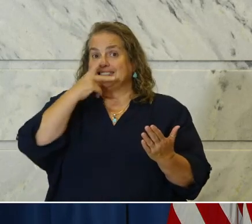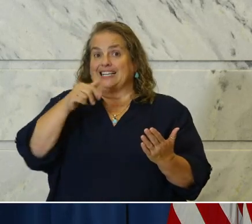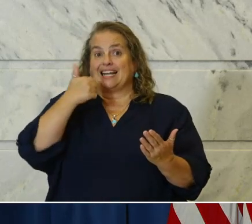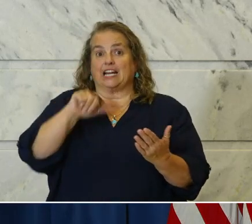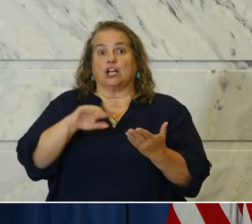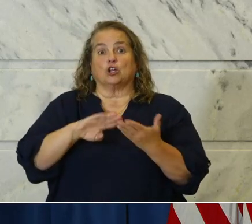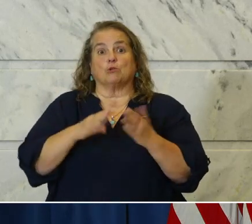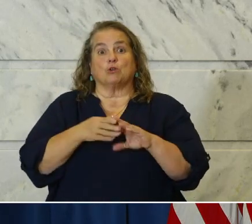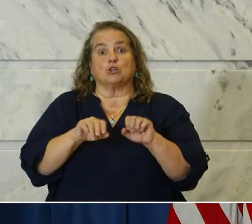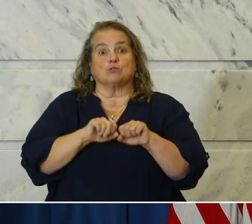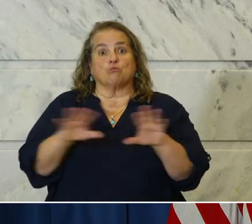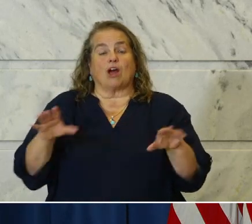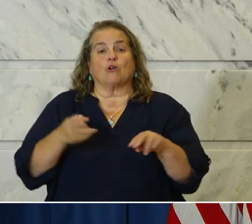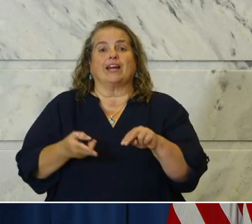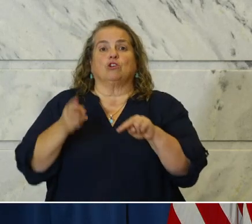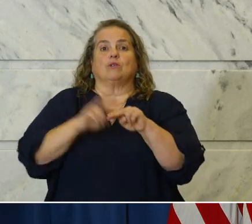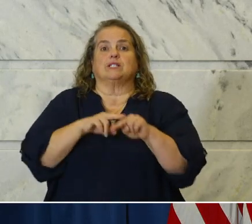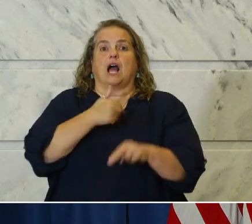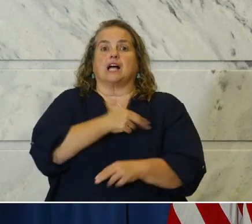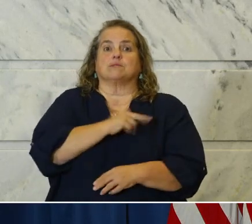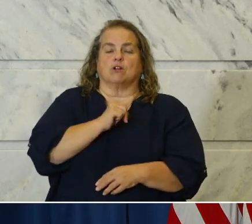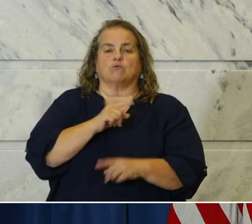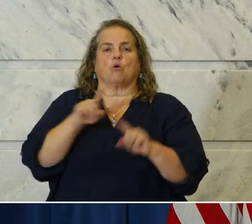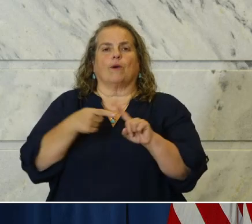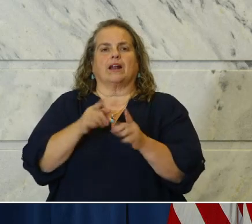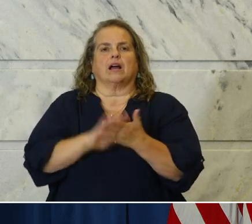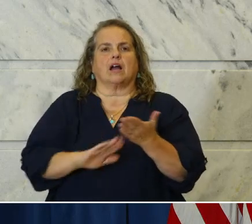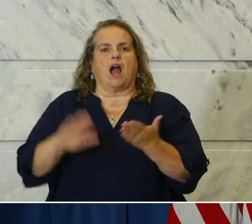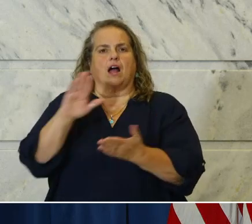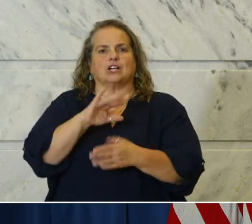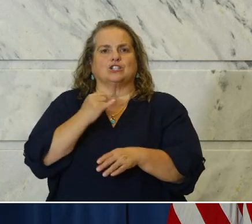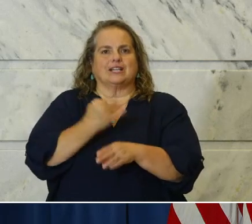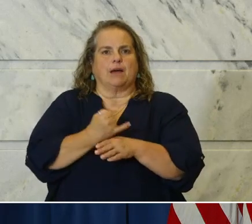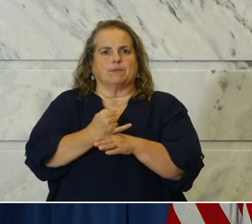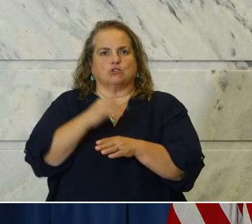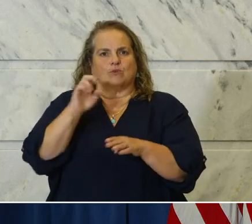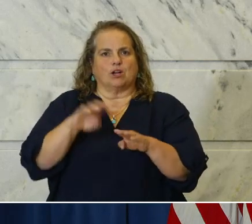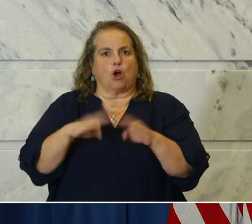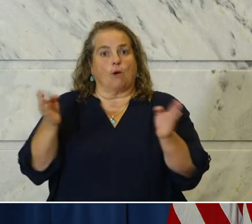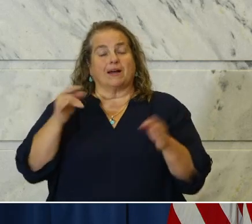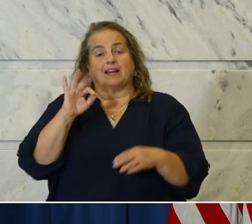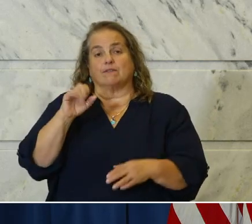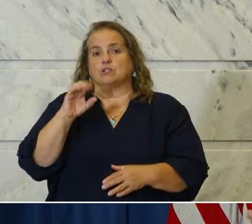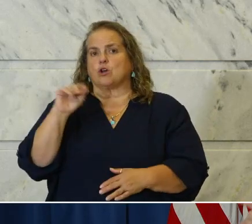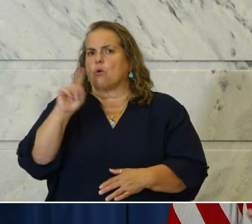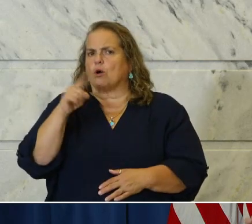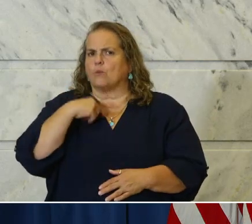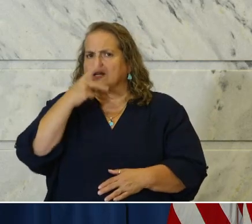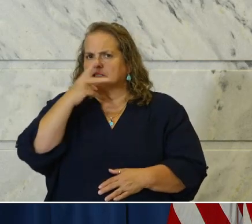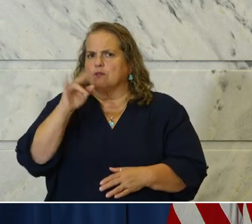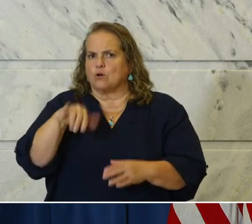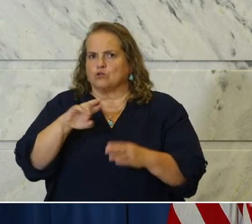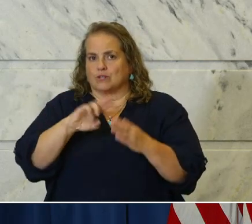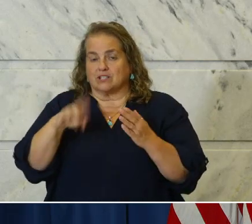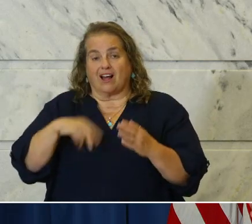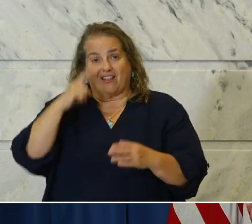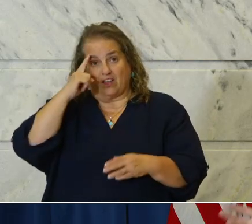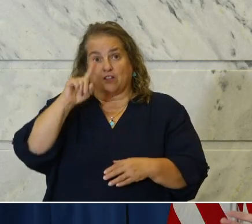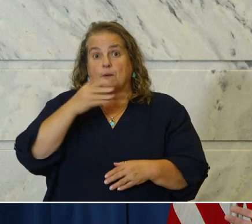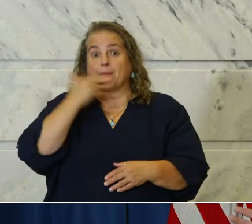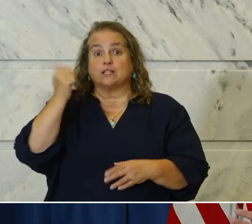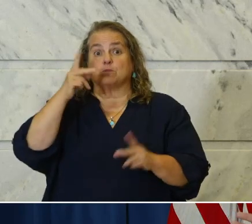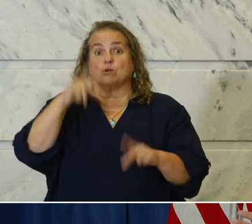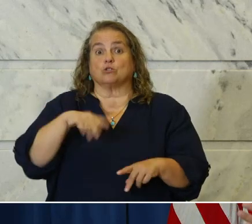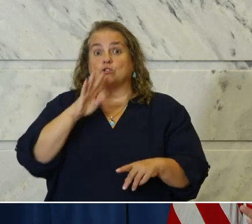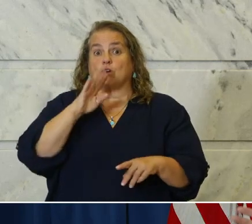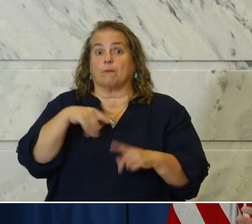increased hospitalizations from college campuses reopening? If so, where are we seeing those results? I actually believe the best person to talk about that